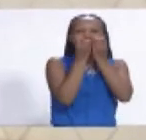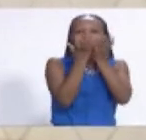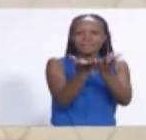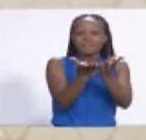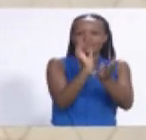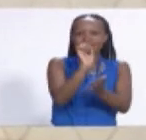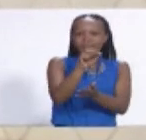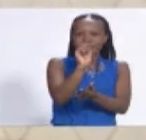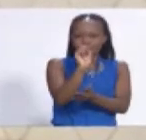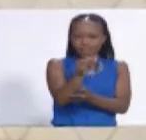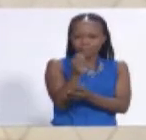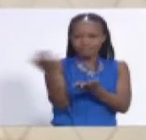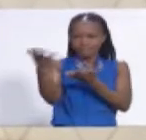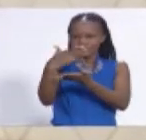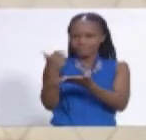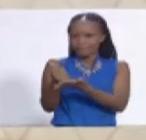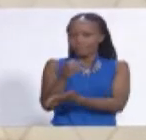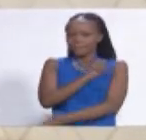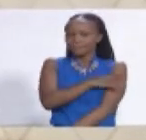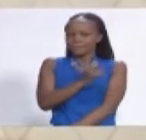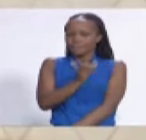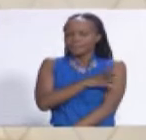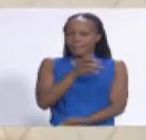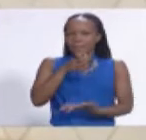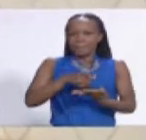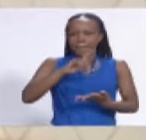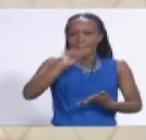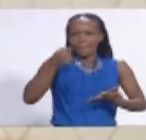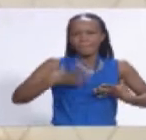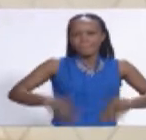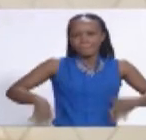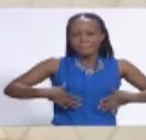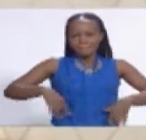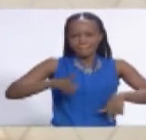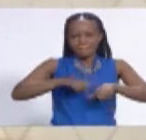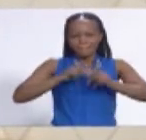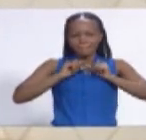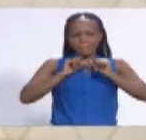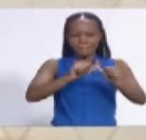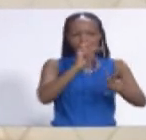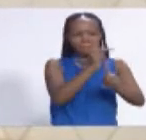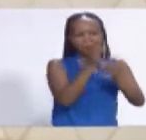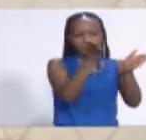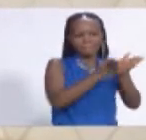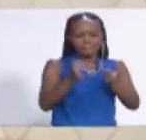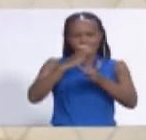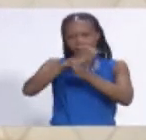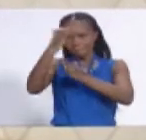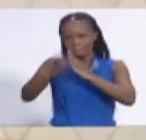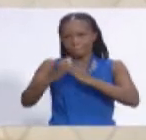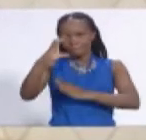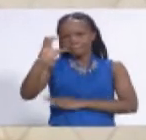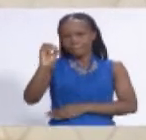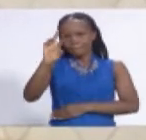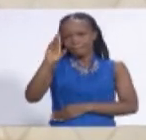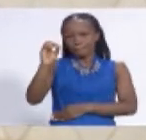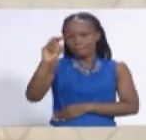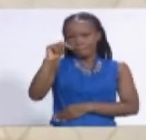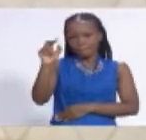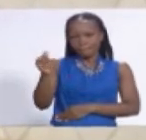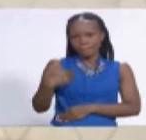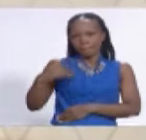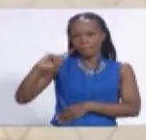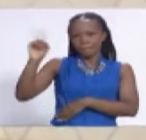may instill fear and panic among Kenyans, even as they continue to put on measures to curb coronavirus, which has had its